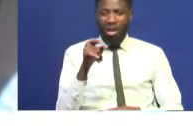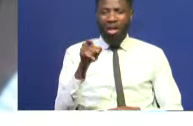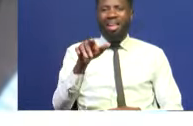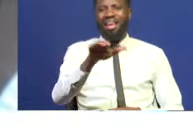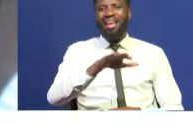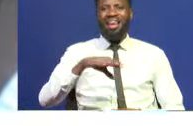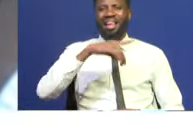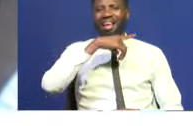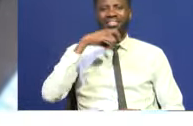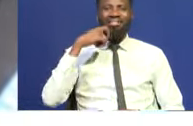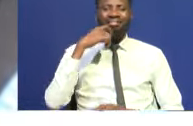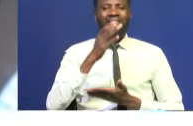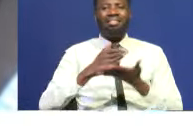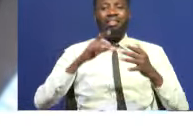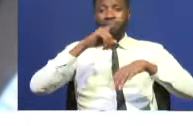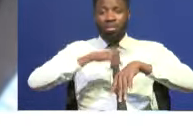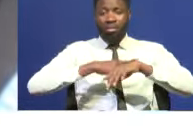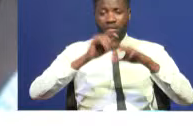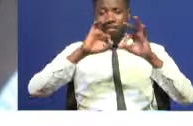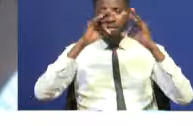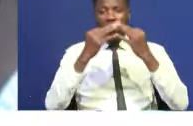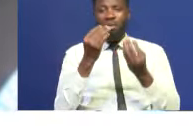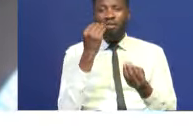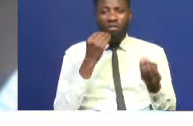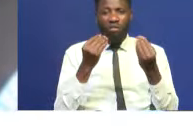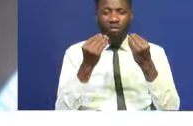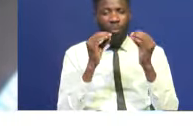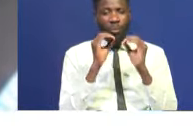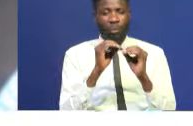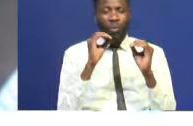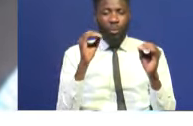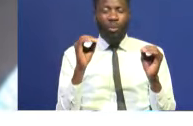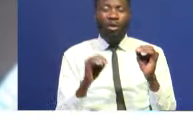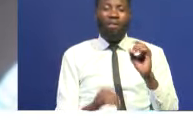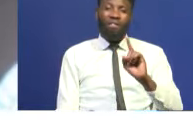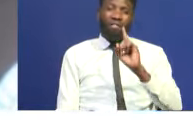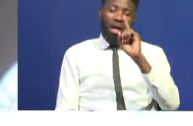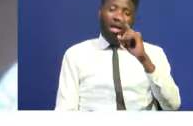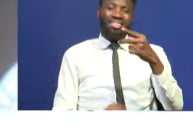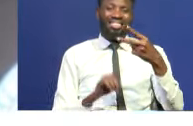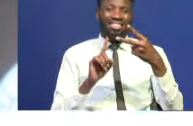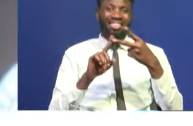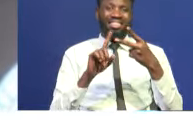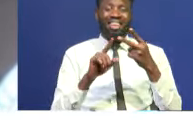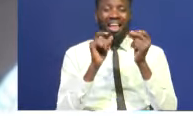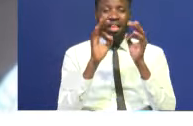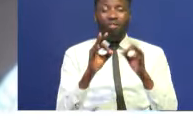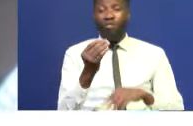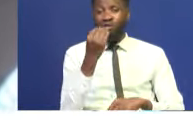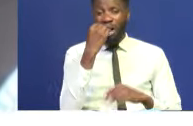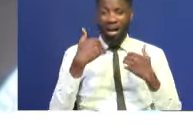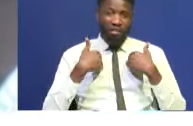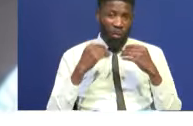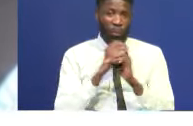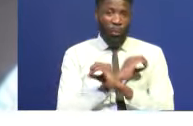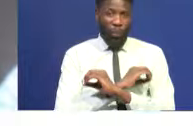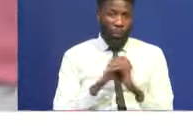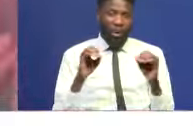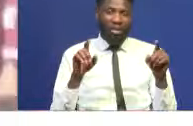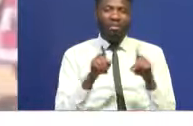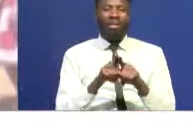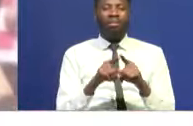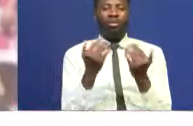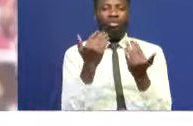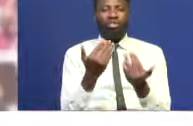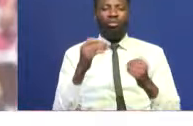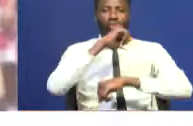there is no food in families, and two, there being no food, it means even children would drop out